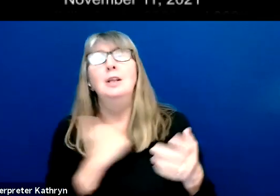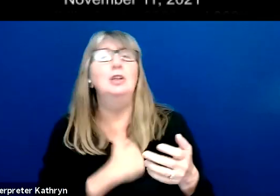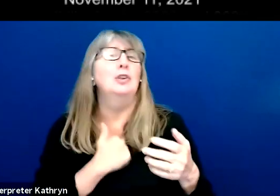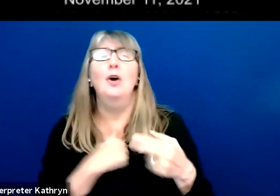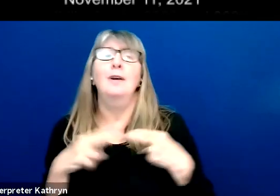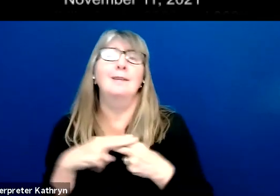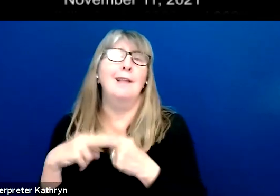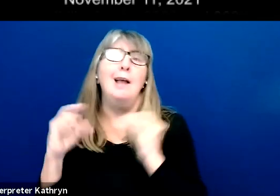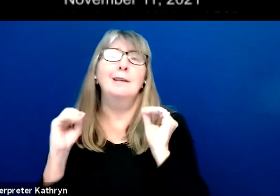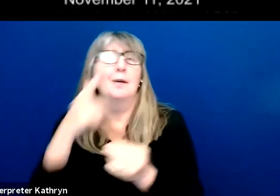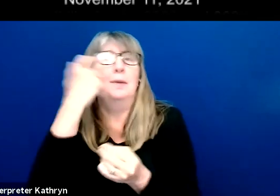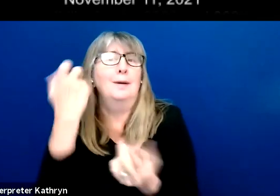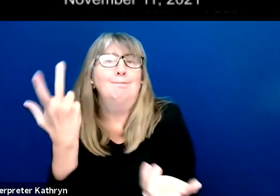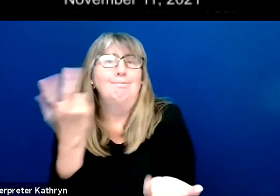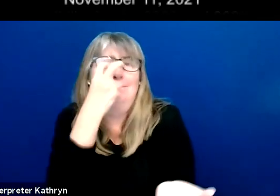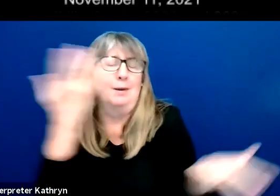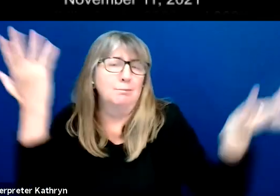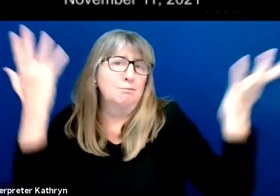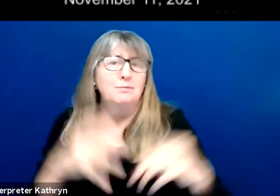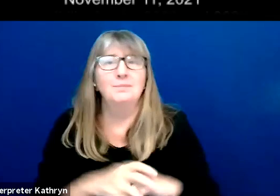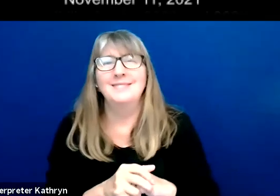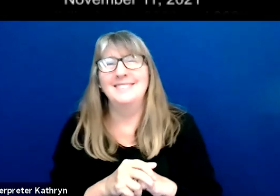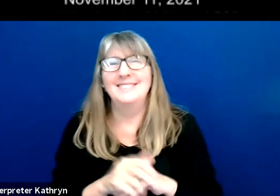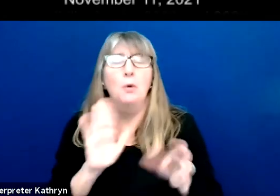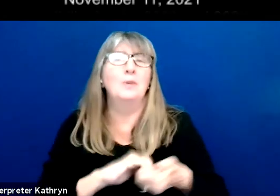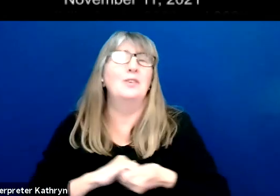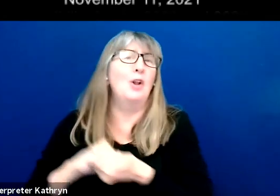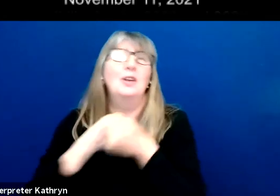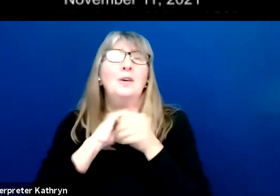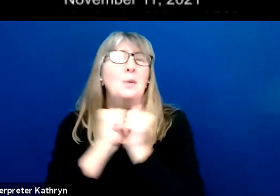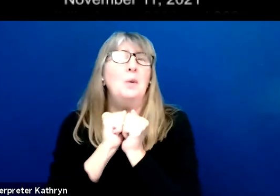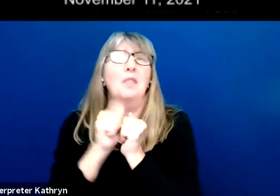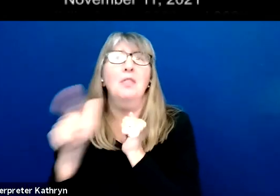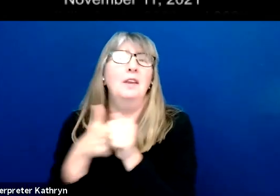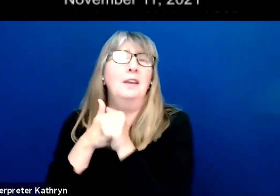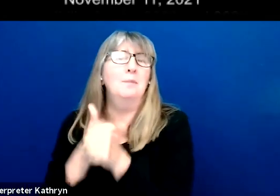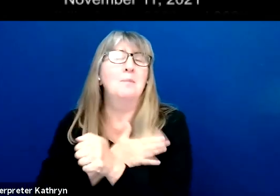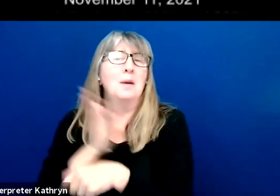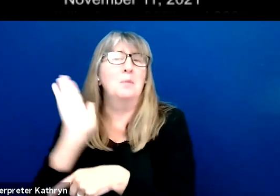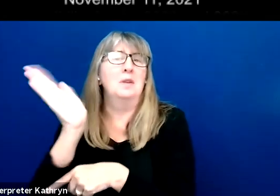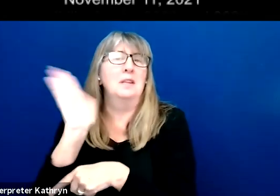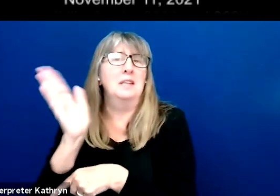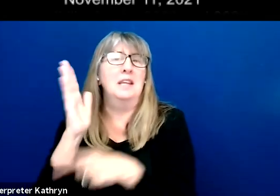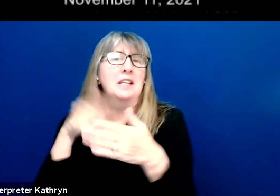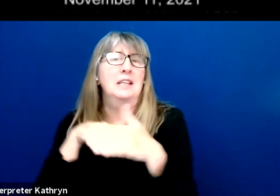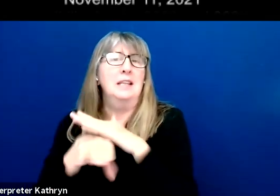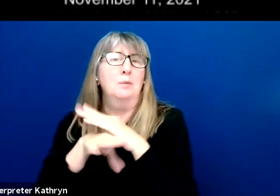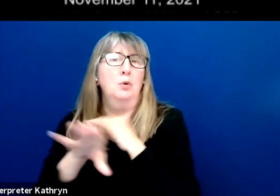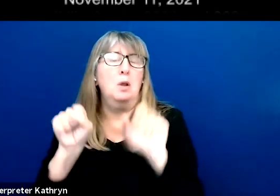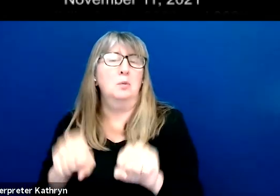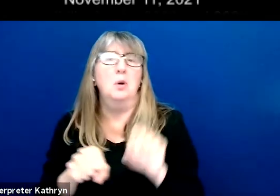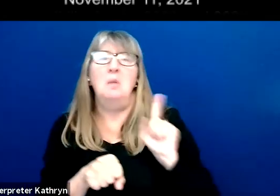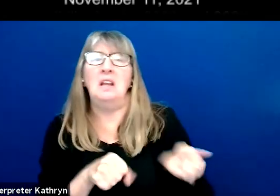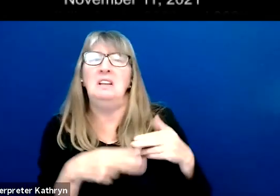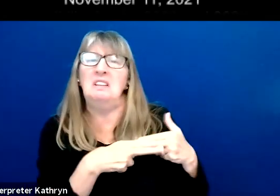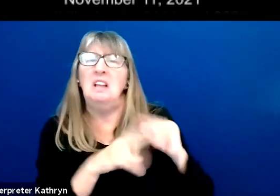But in solidarity with keeping my presentation as accessible as possible, I was like, no, I'm not going